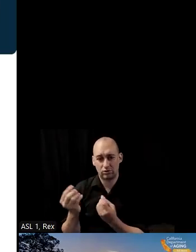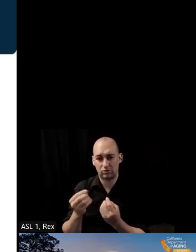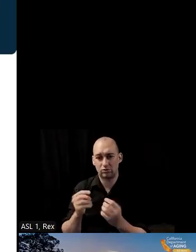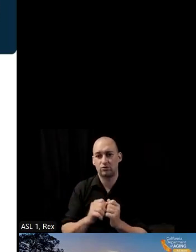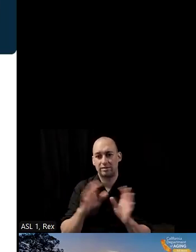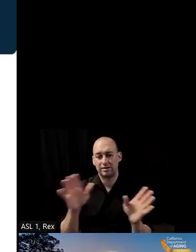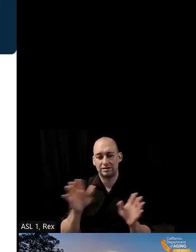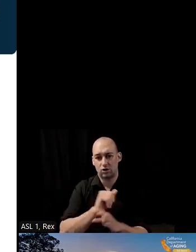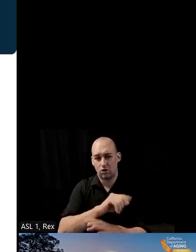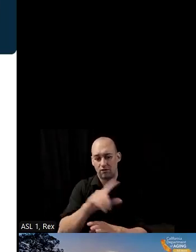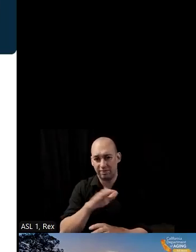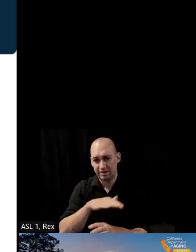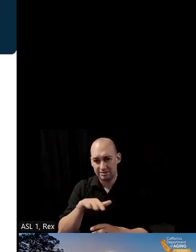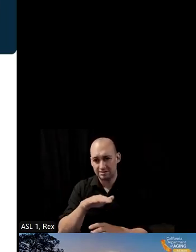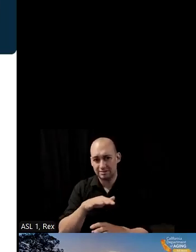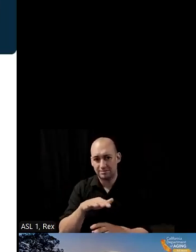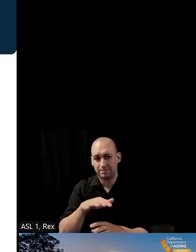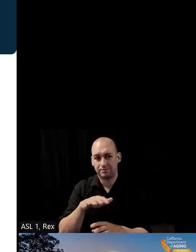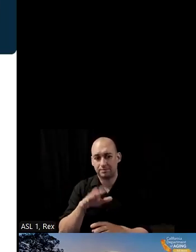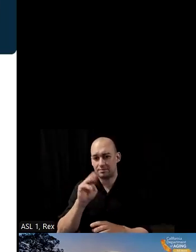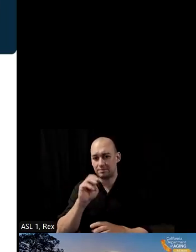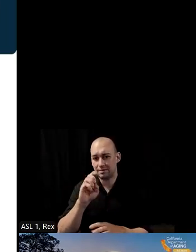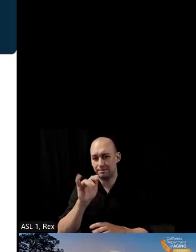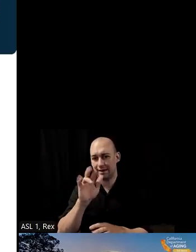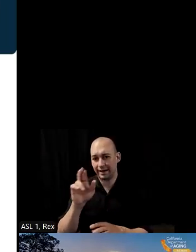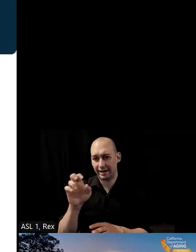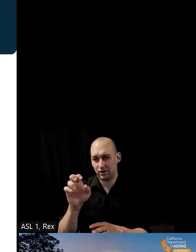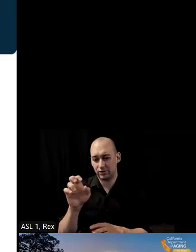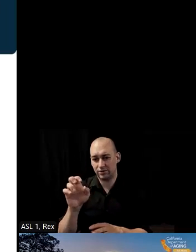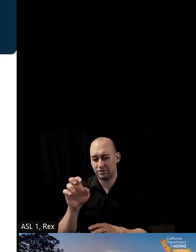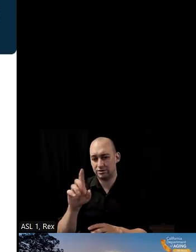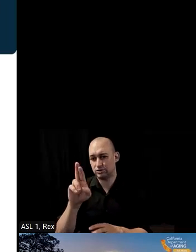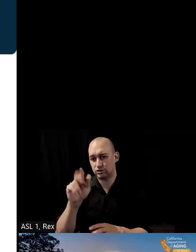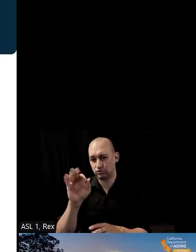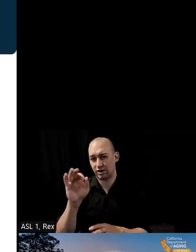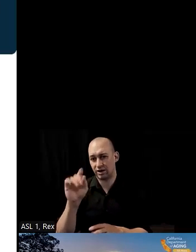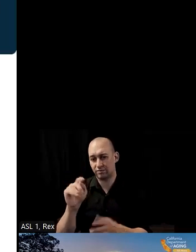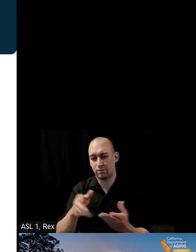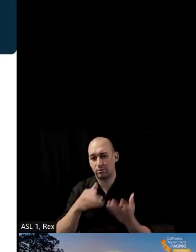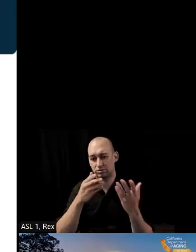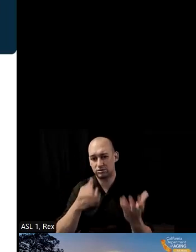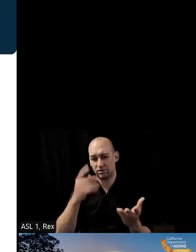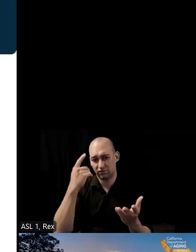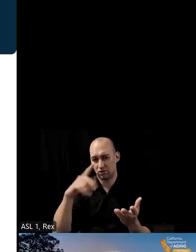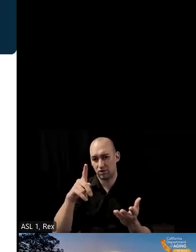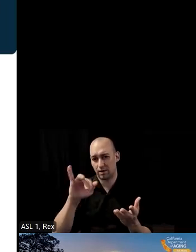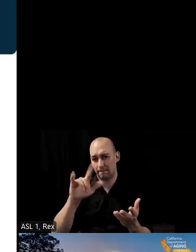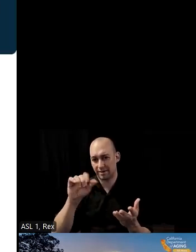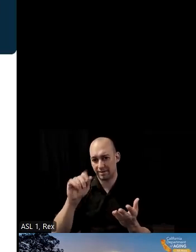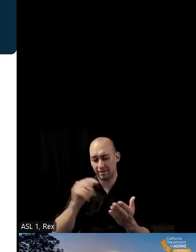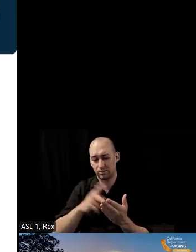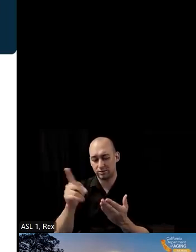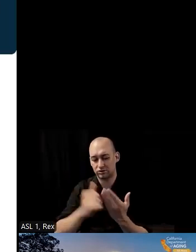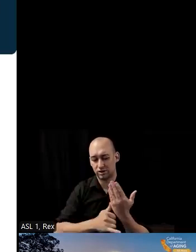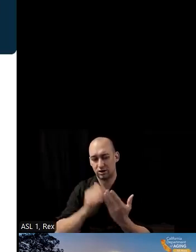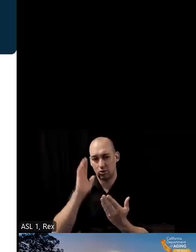release the Medicare draft proposal for a pilot project that would